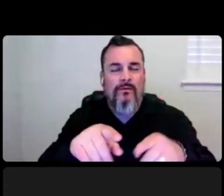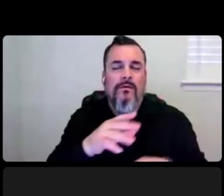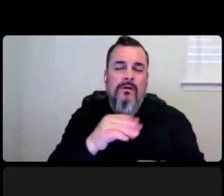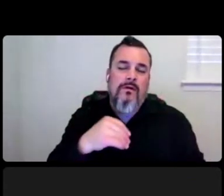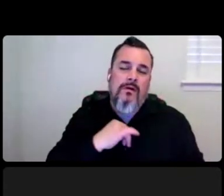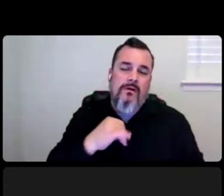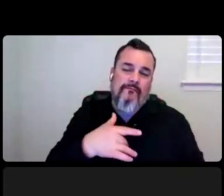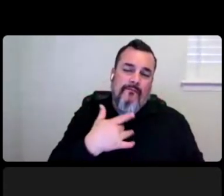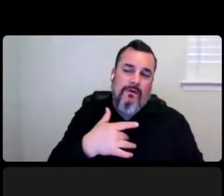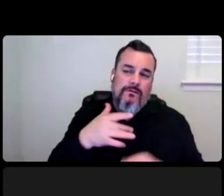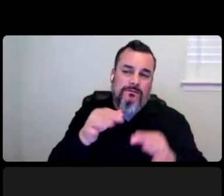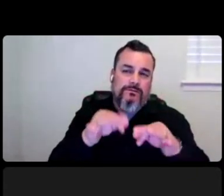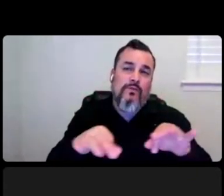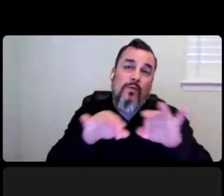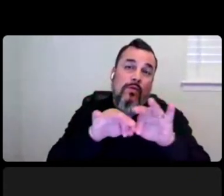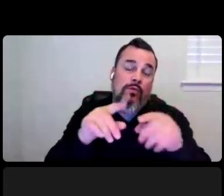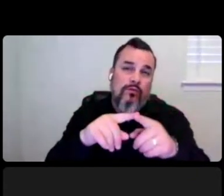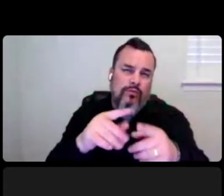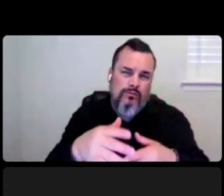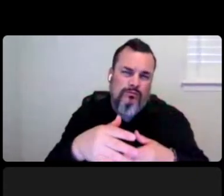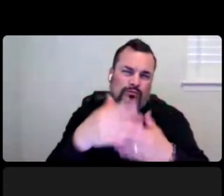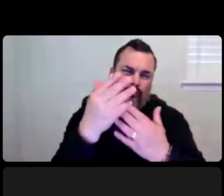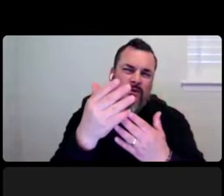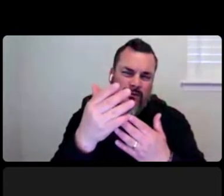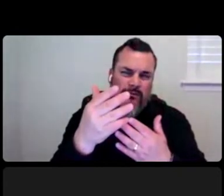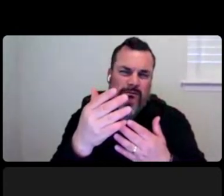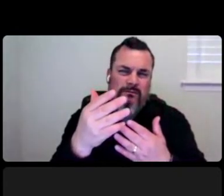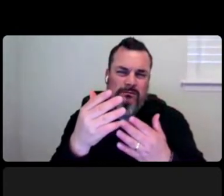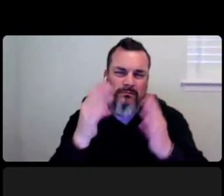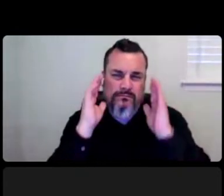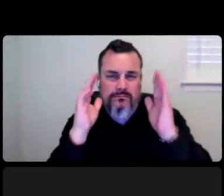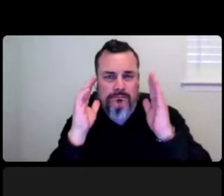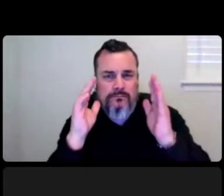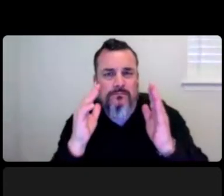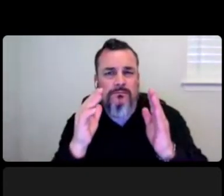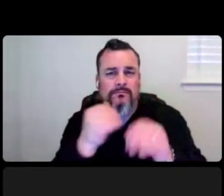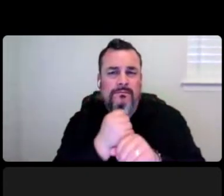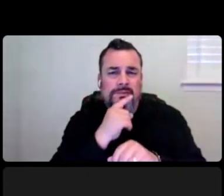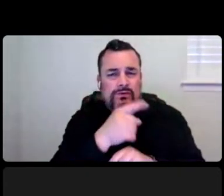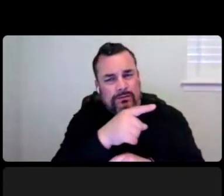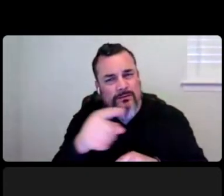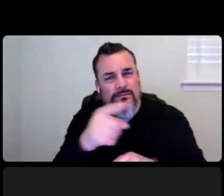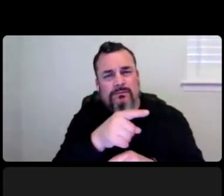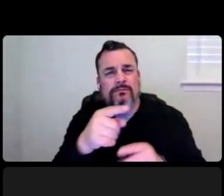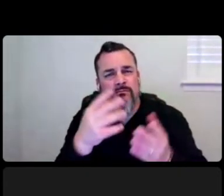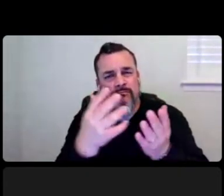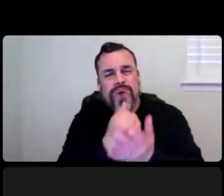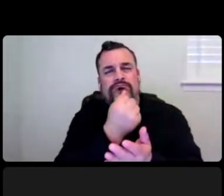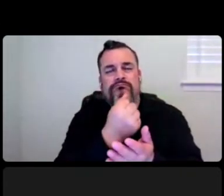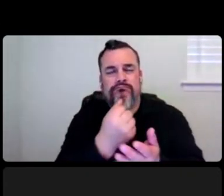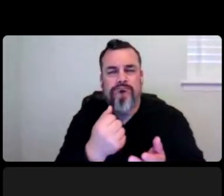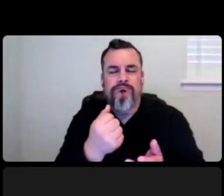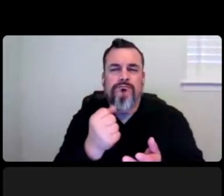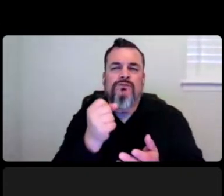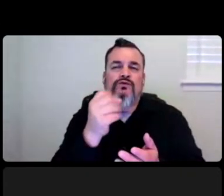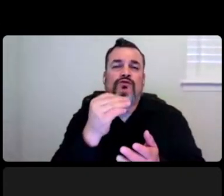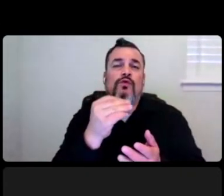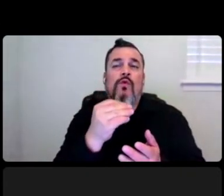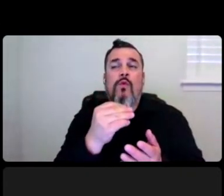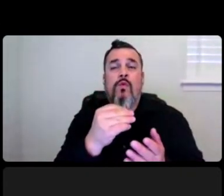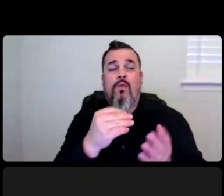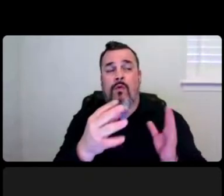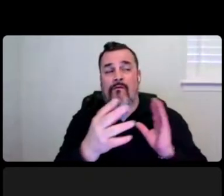that it was important to bring those to light to them, making sure that they take advantage. So over these